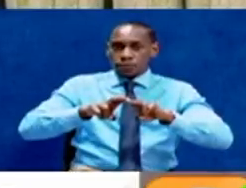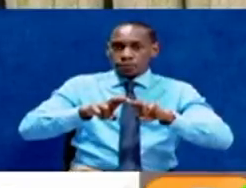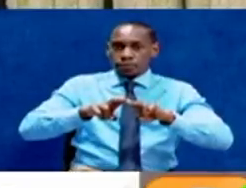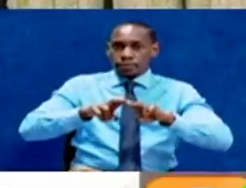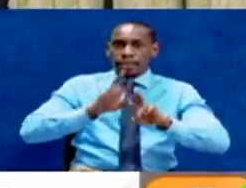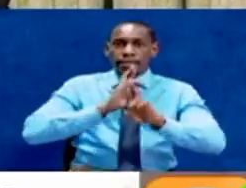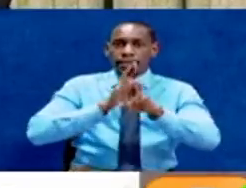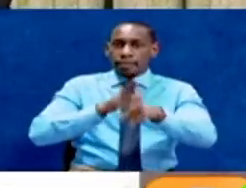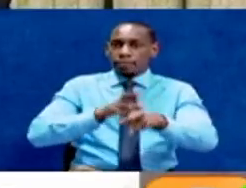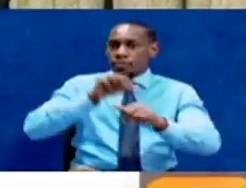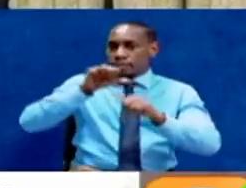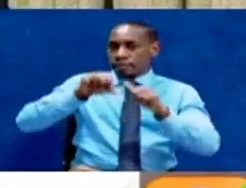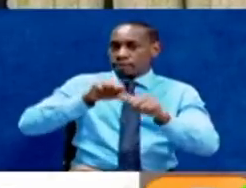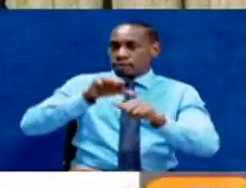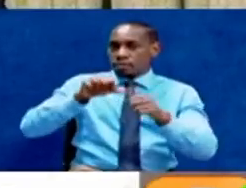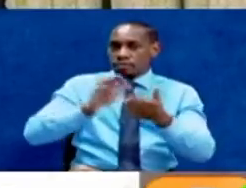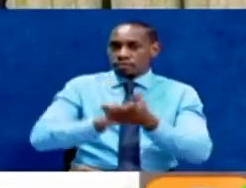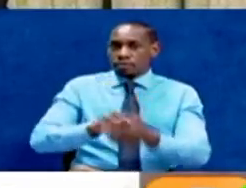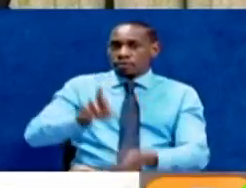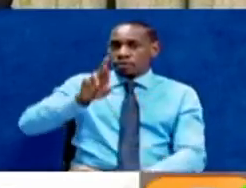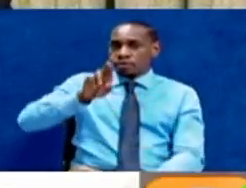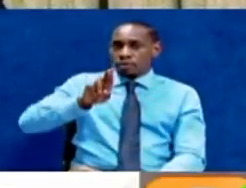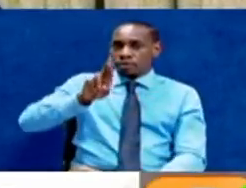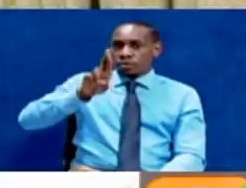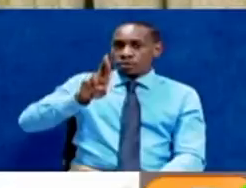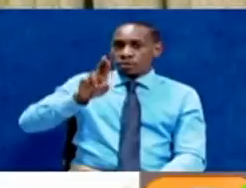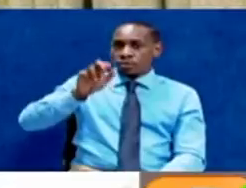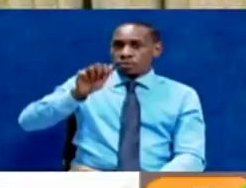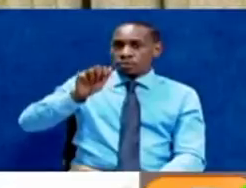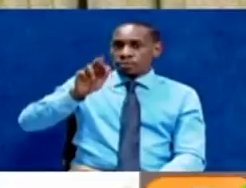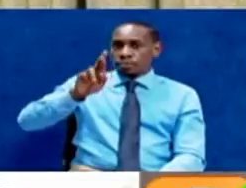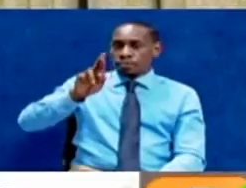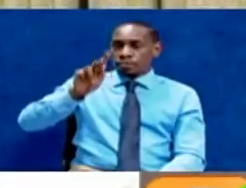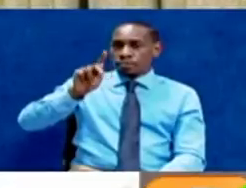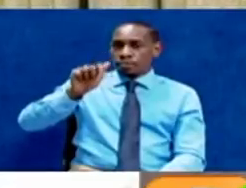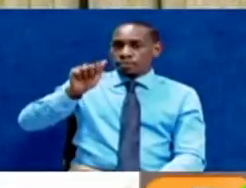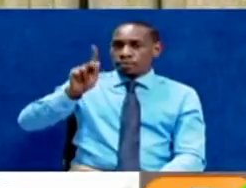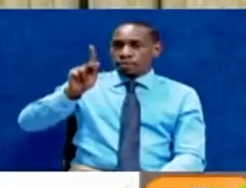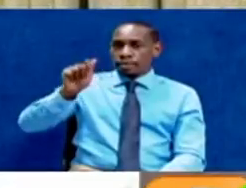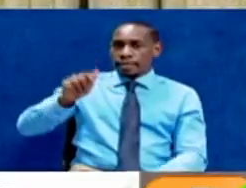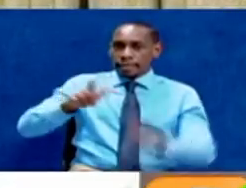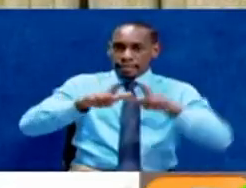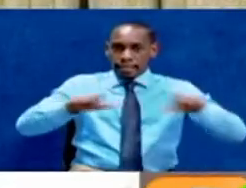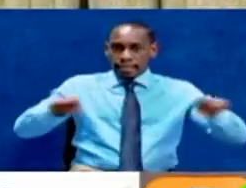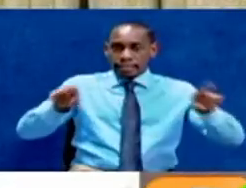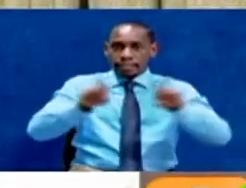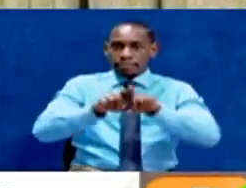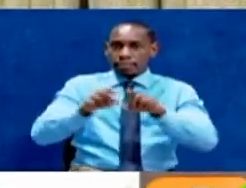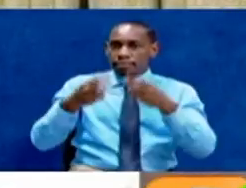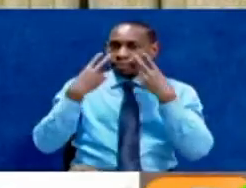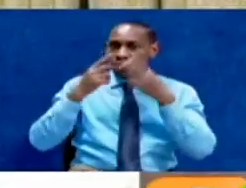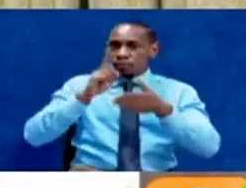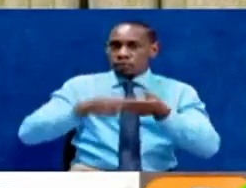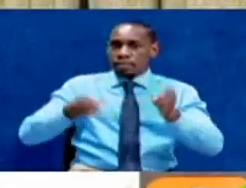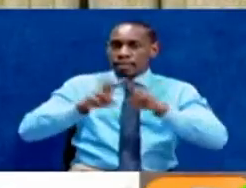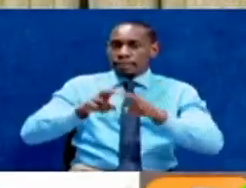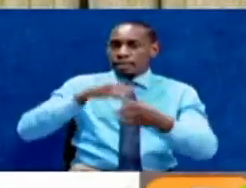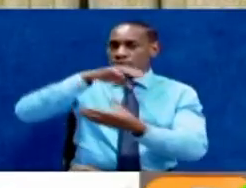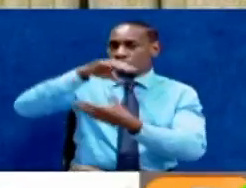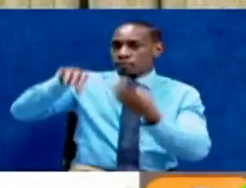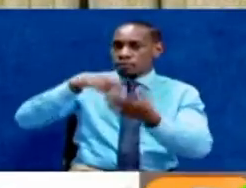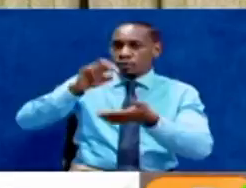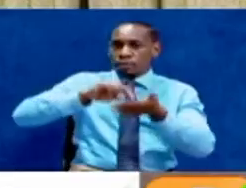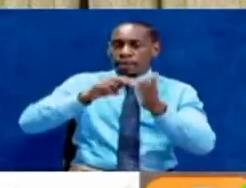the report on the Ruaraka land. Look at what has happened. This mess project, EIA